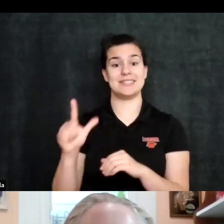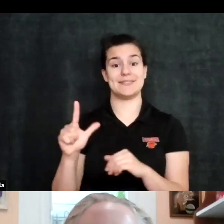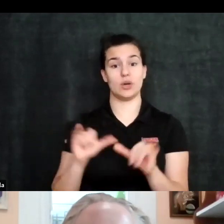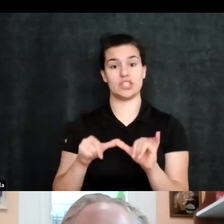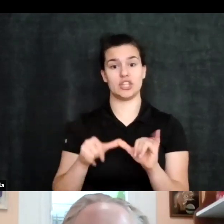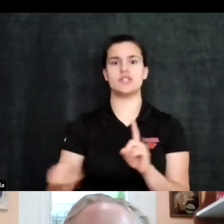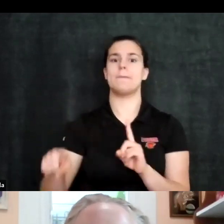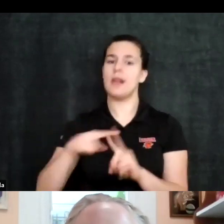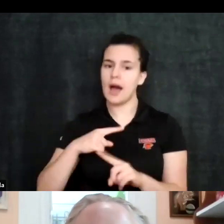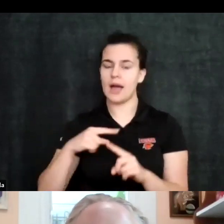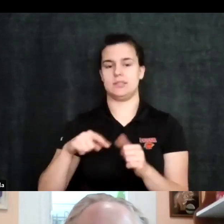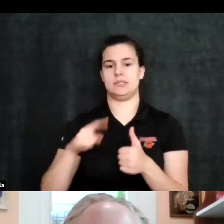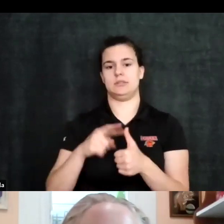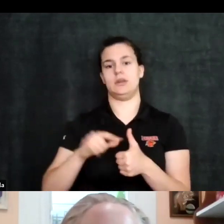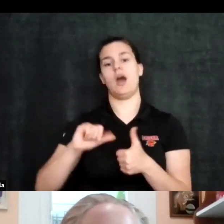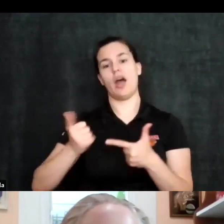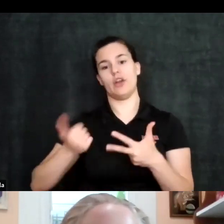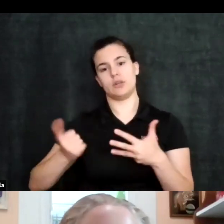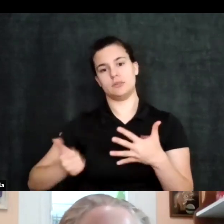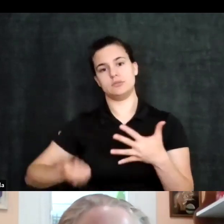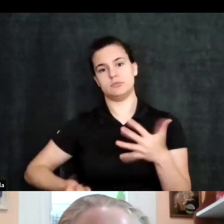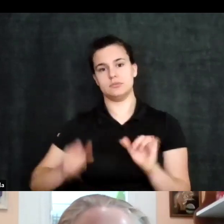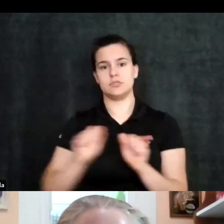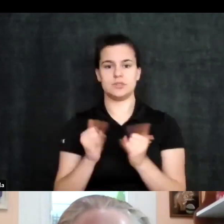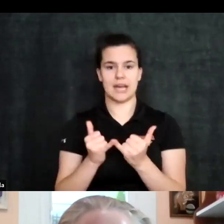other societies that our students